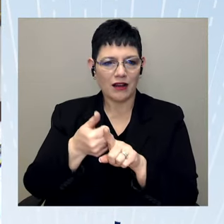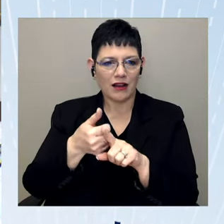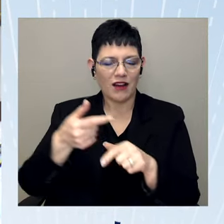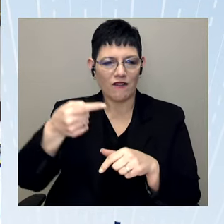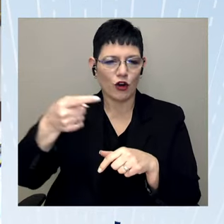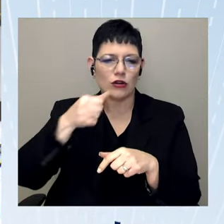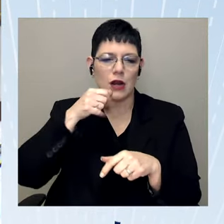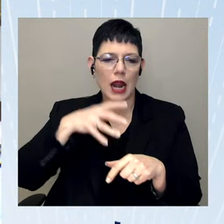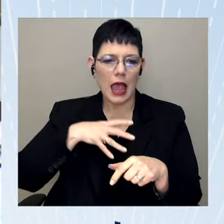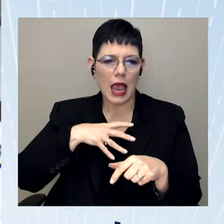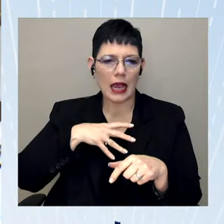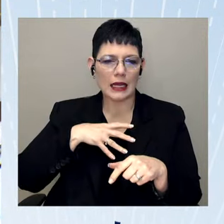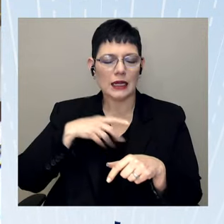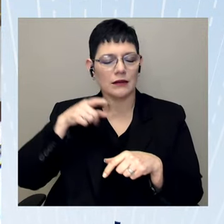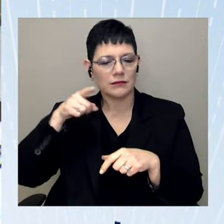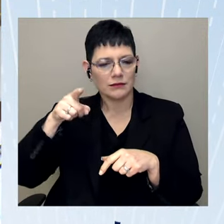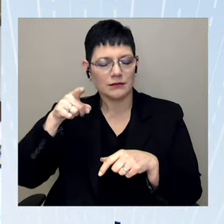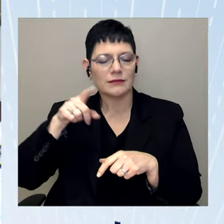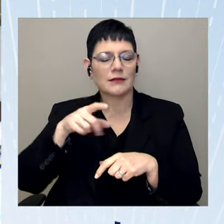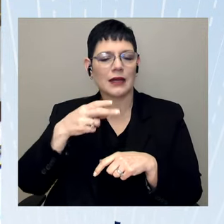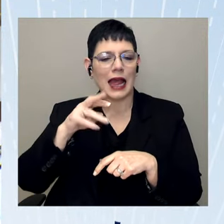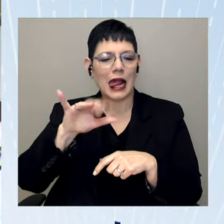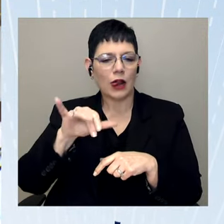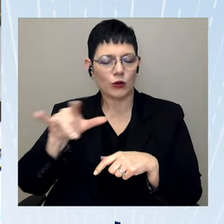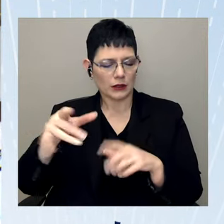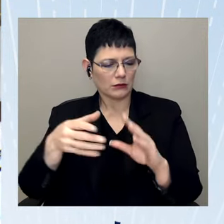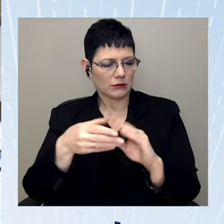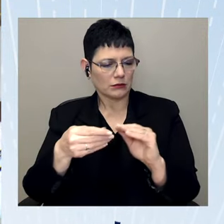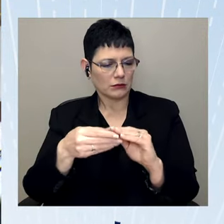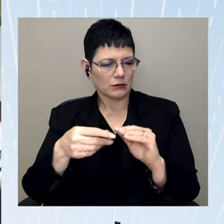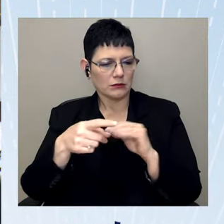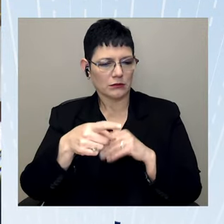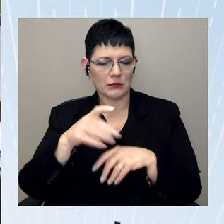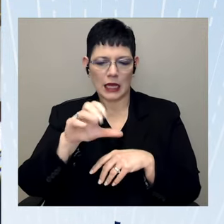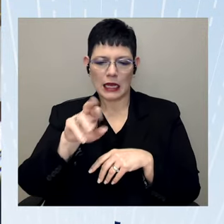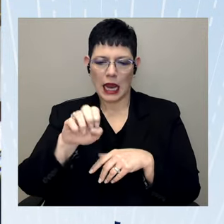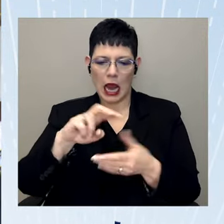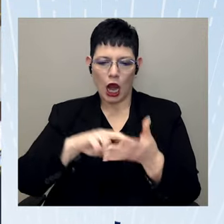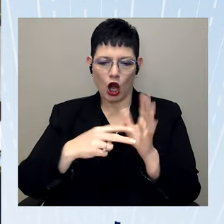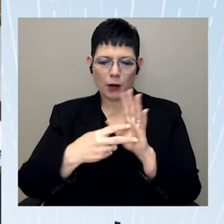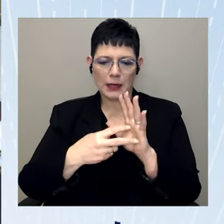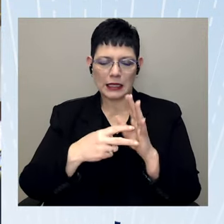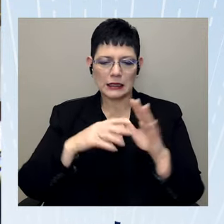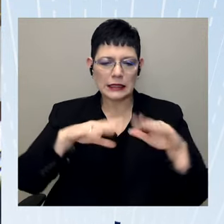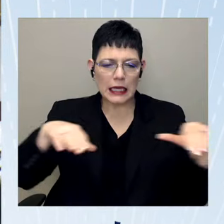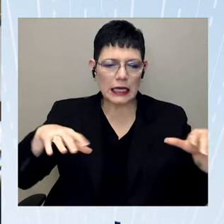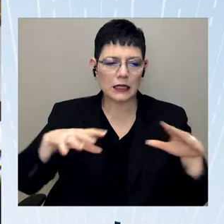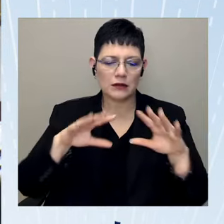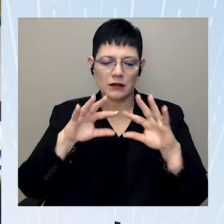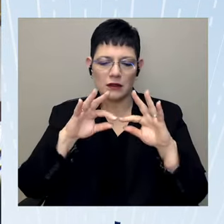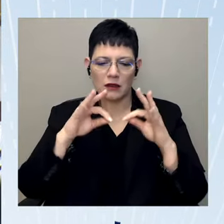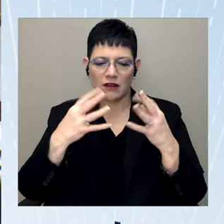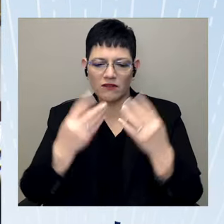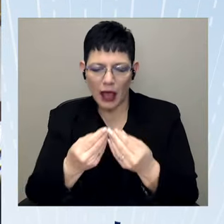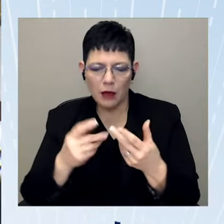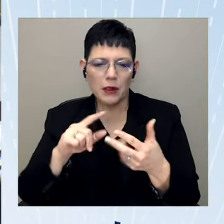that care is an economic issue. So care is about families, care is about kids, and cares about our economy.